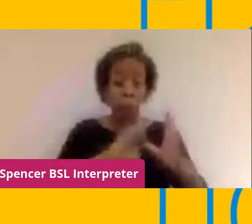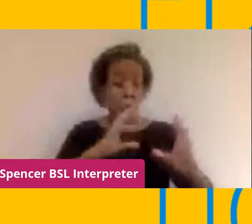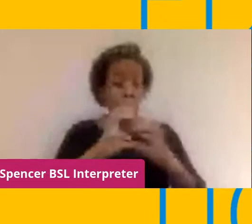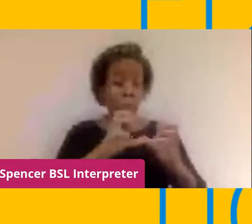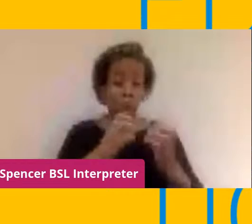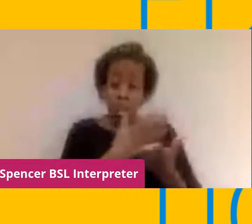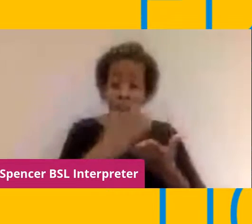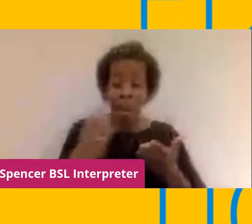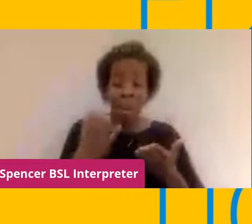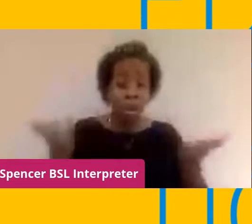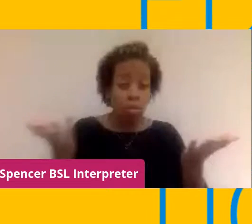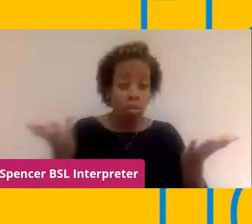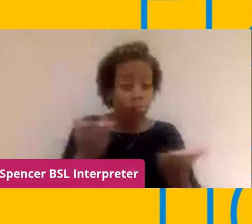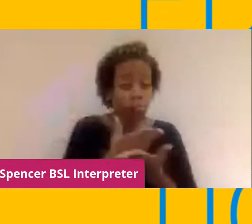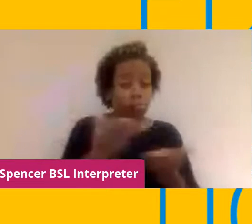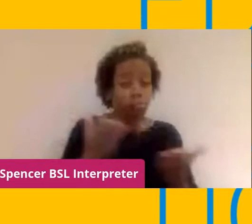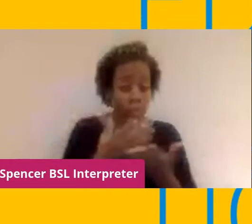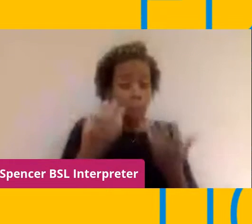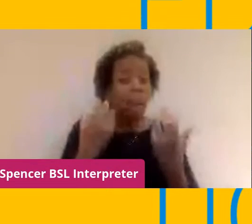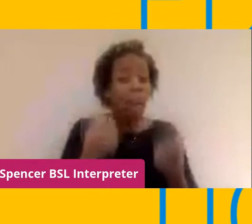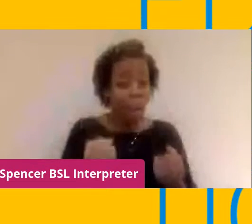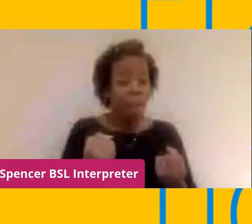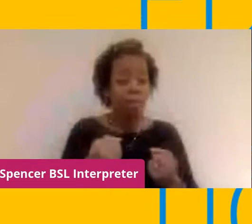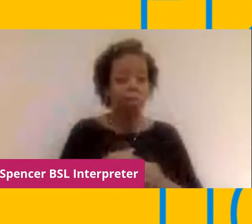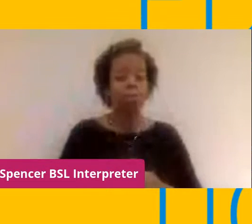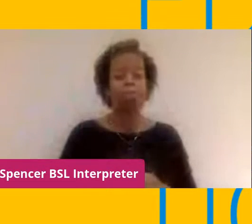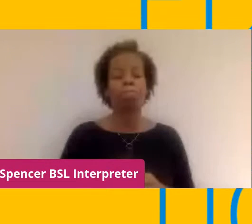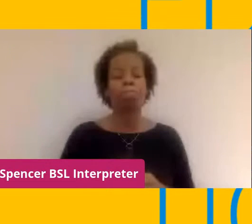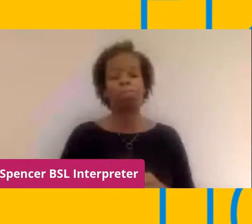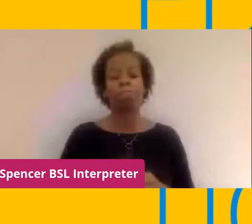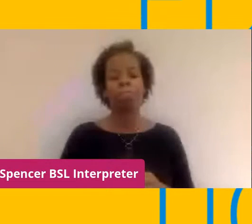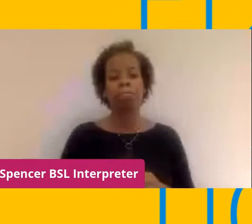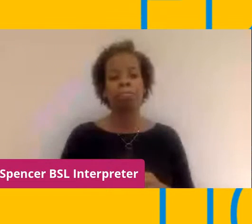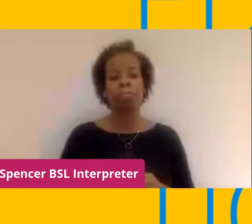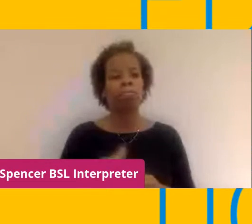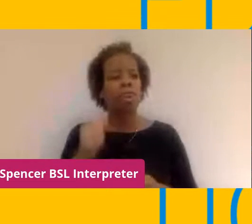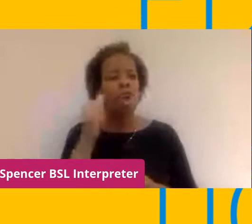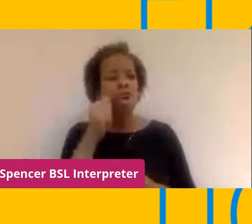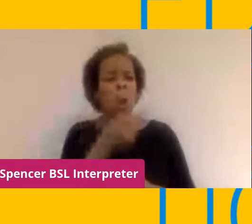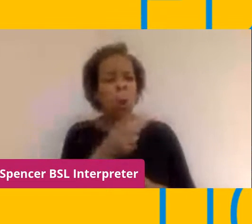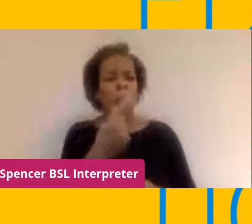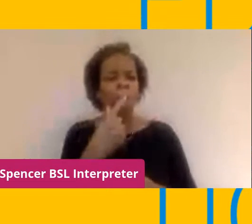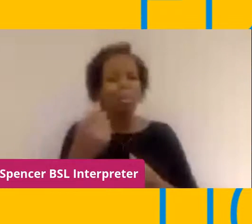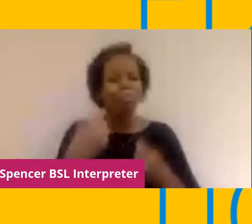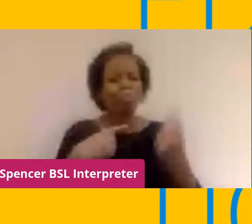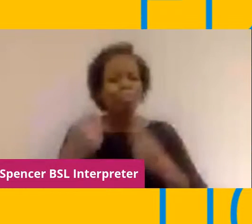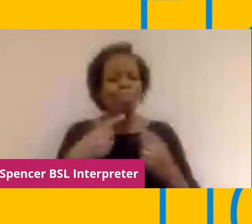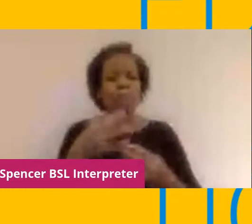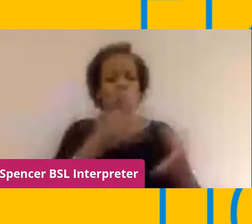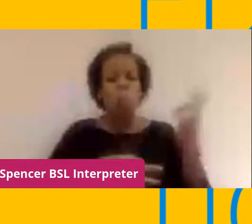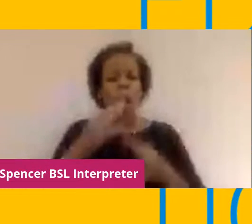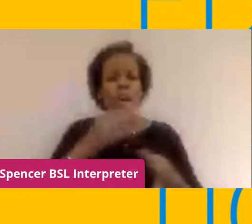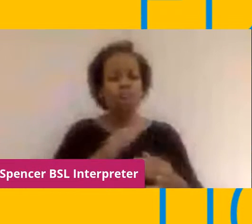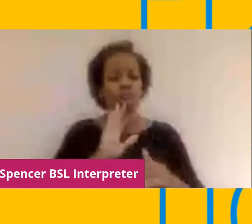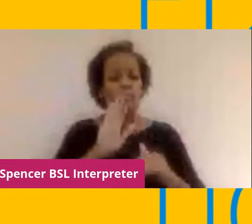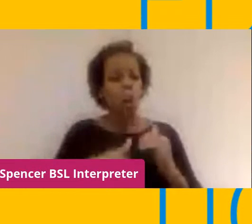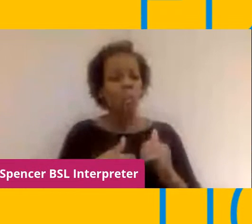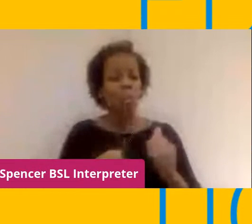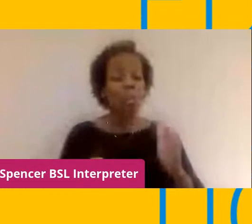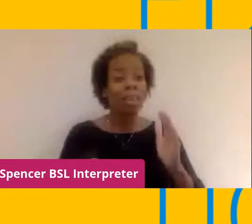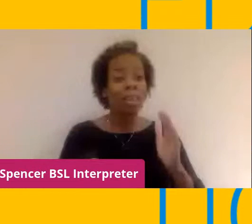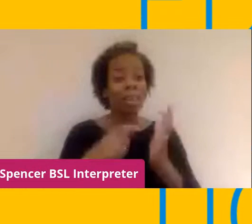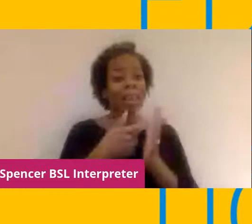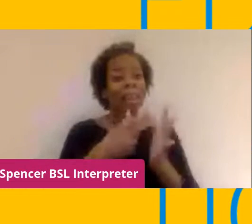talk a little bit more about that in a minute. I know that we had questions about a key worker status and whether academic related staff are covered by